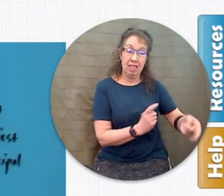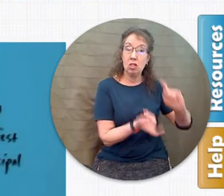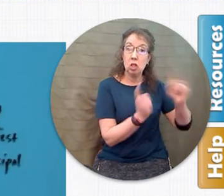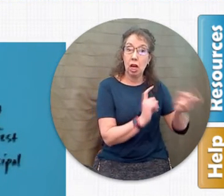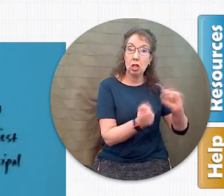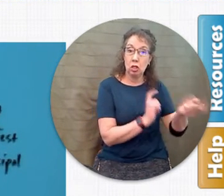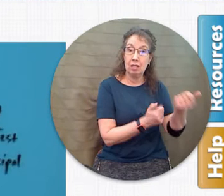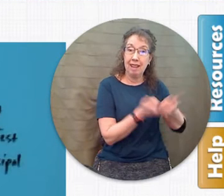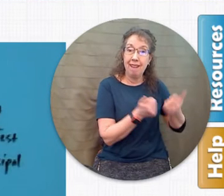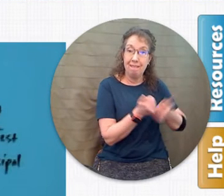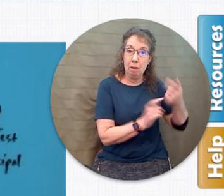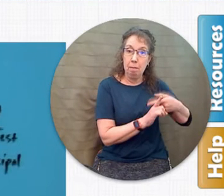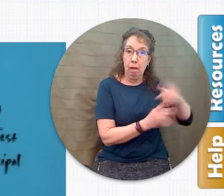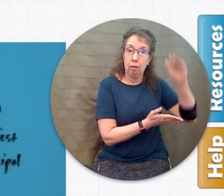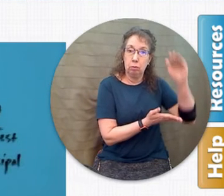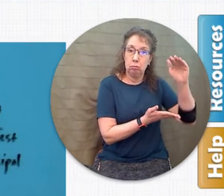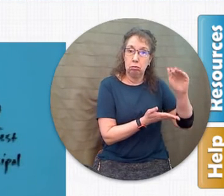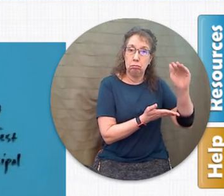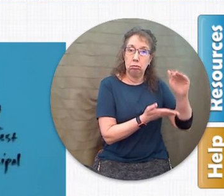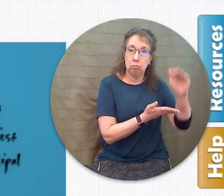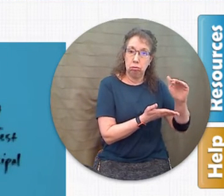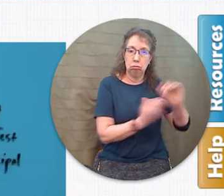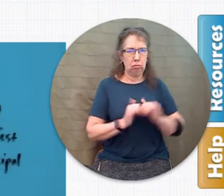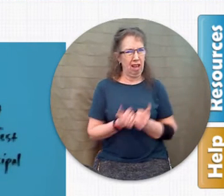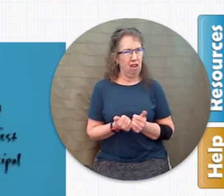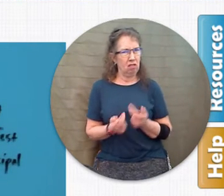Well, we take 6%, and